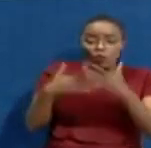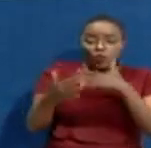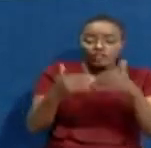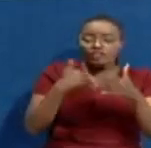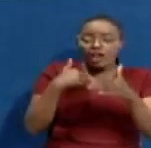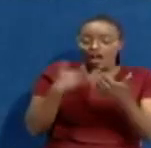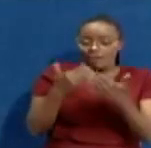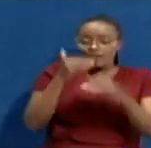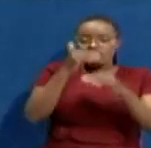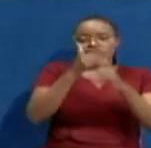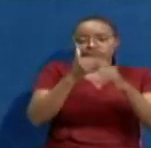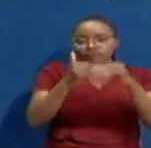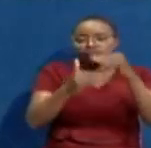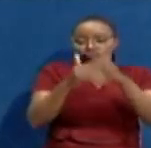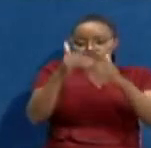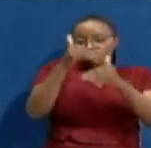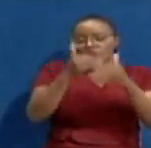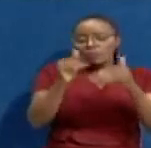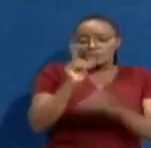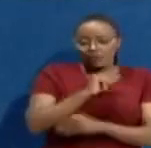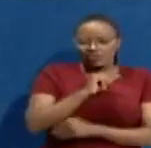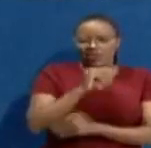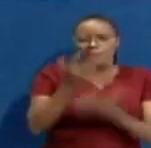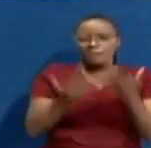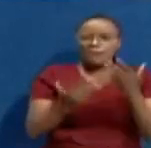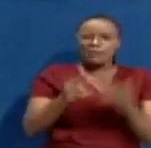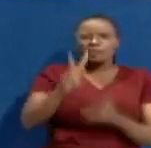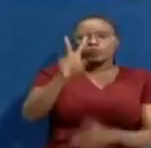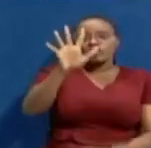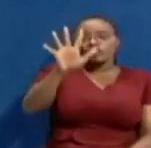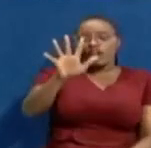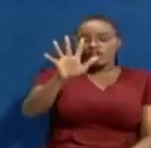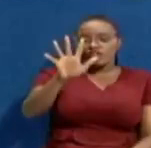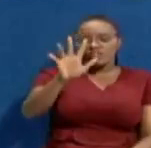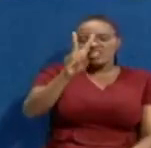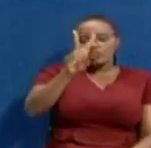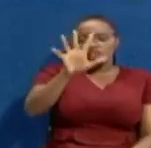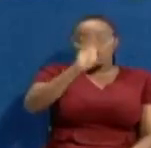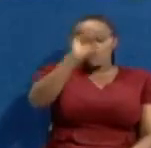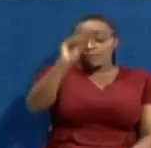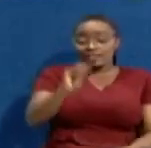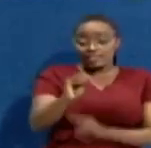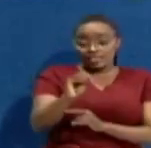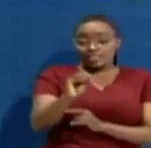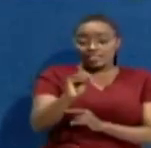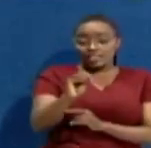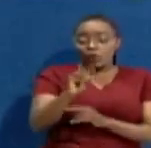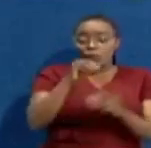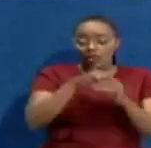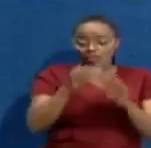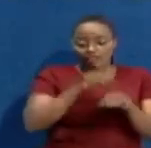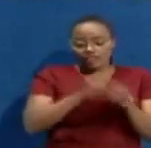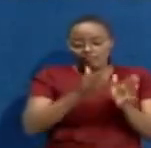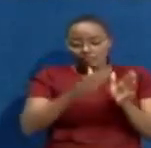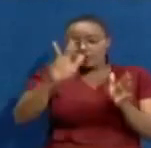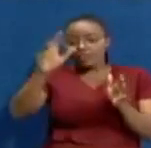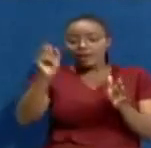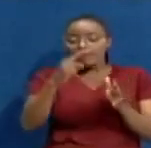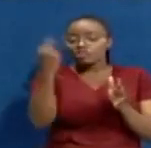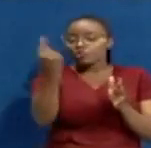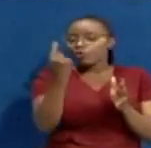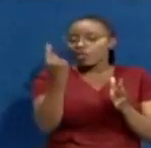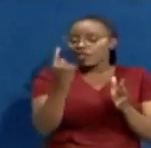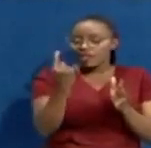put in the prefab facility, I would estimate about 25% within a period of about 3 months